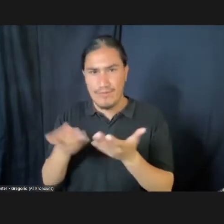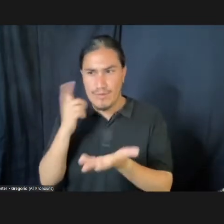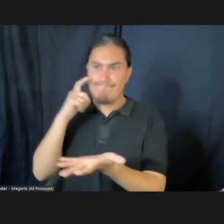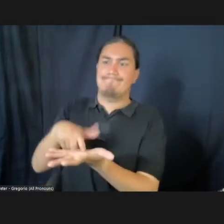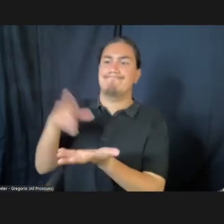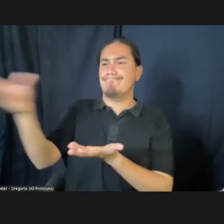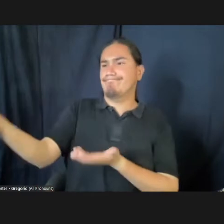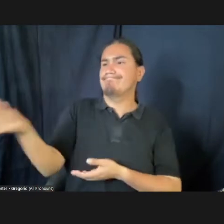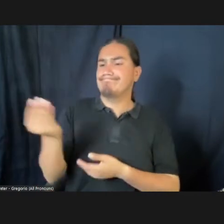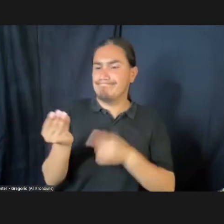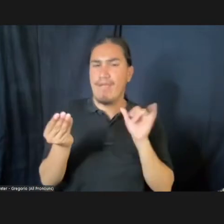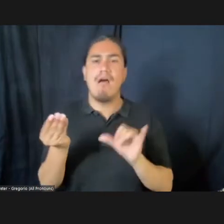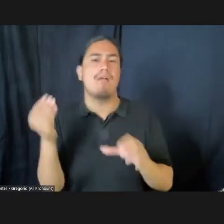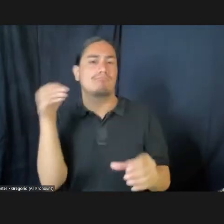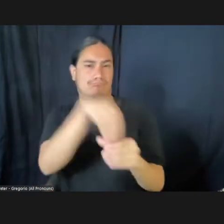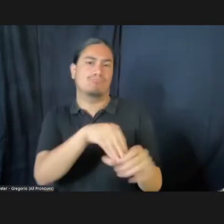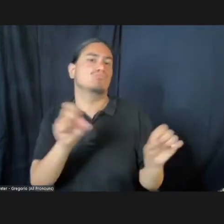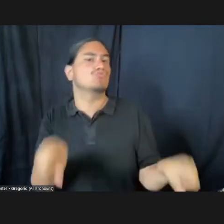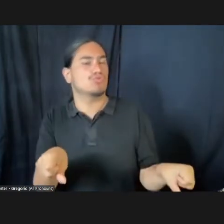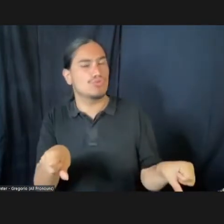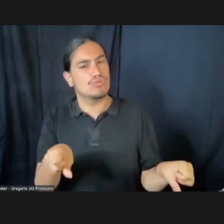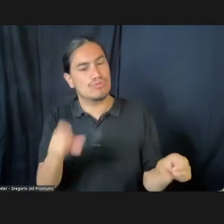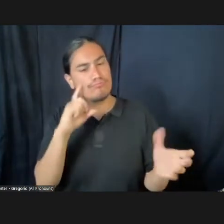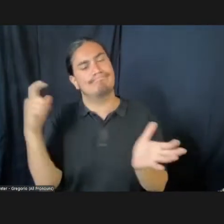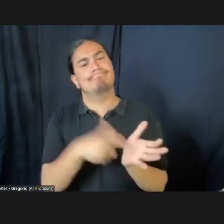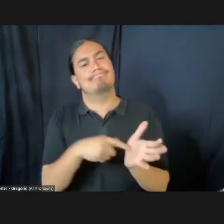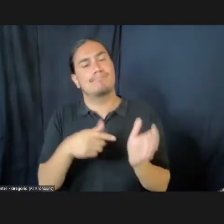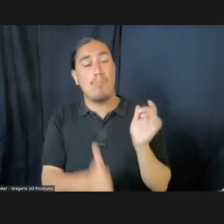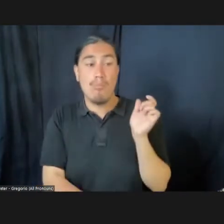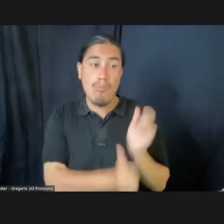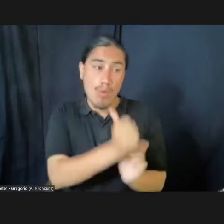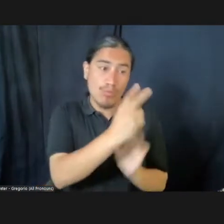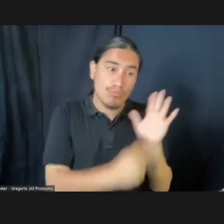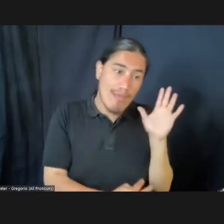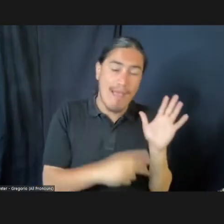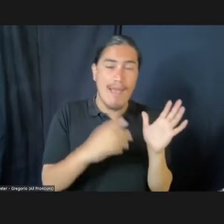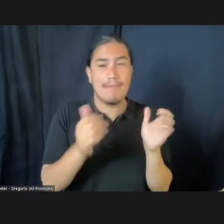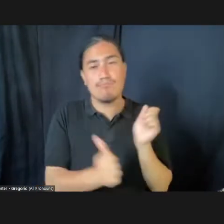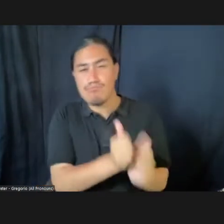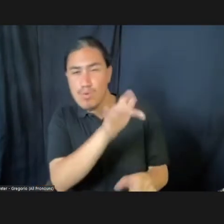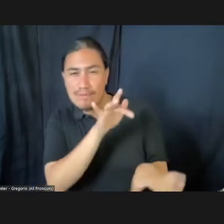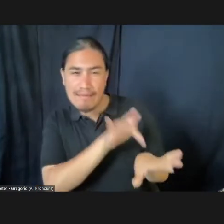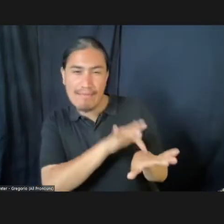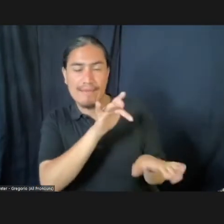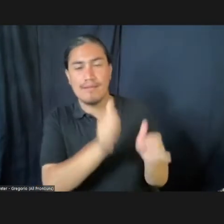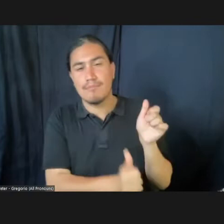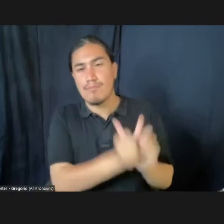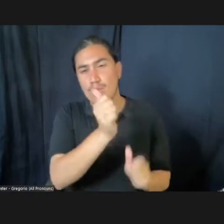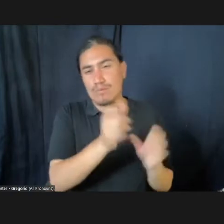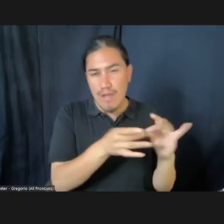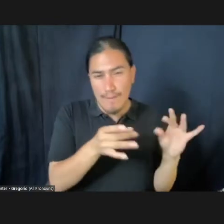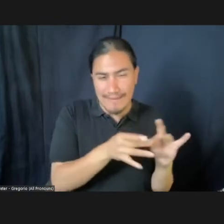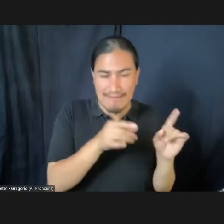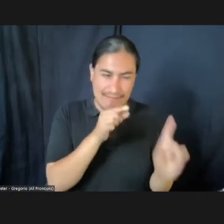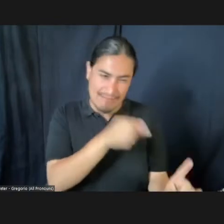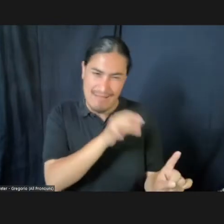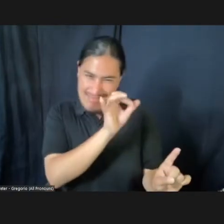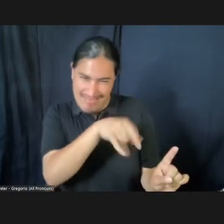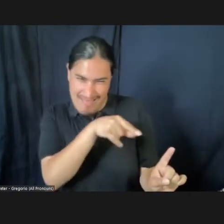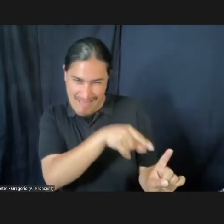discussion, acknowledging that most read, most clicked, most commented is not